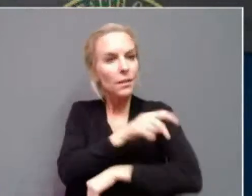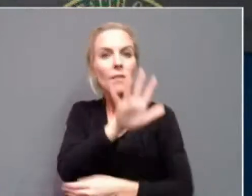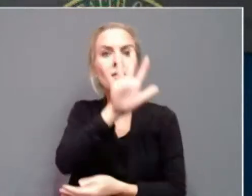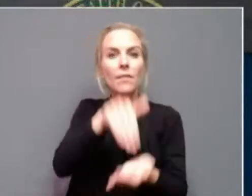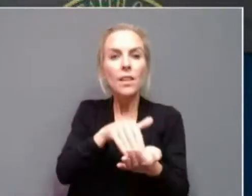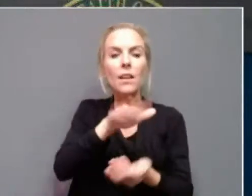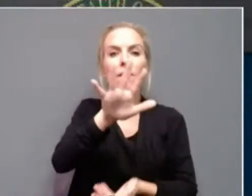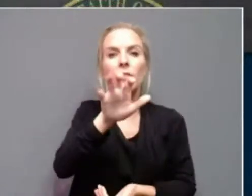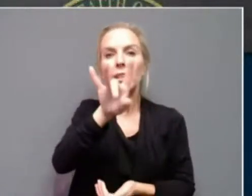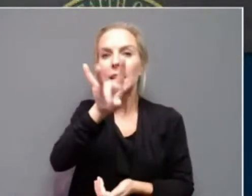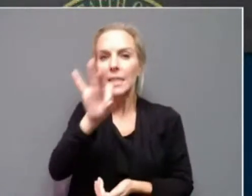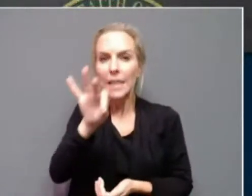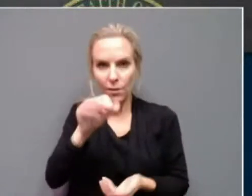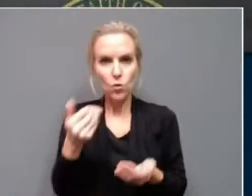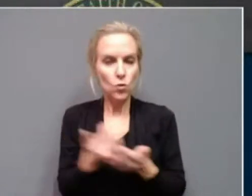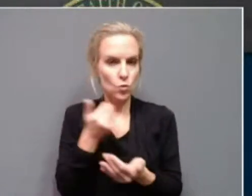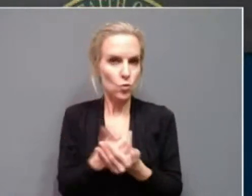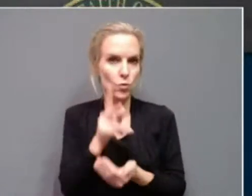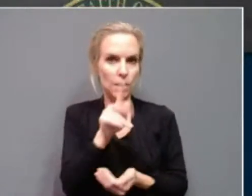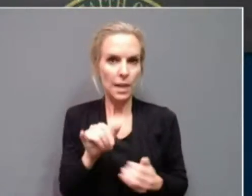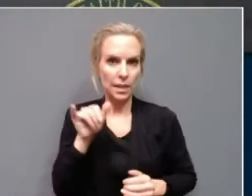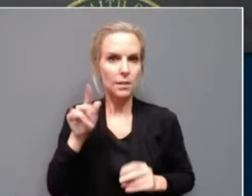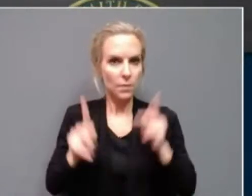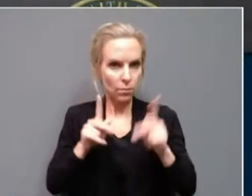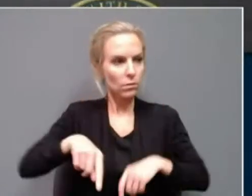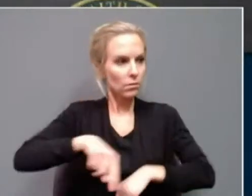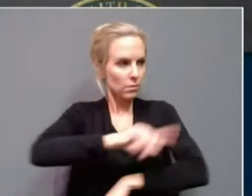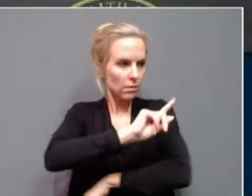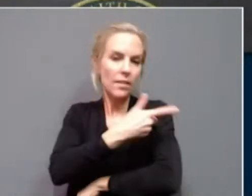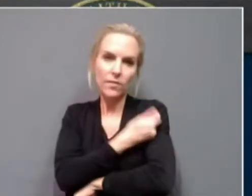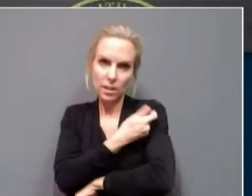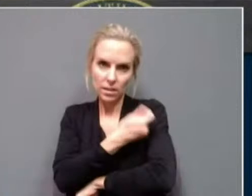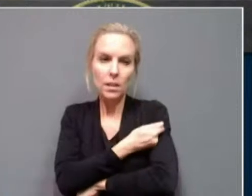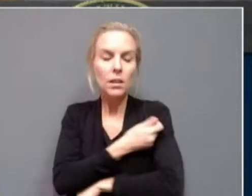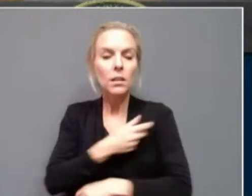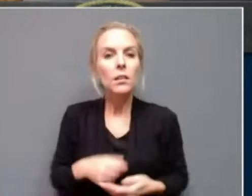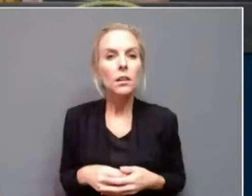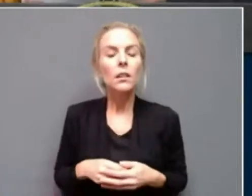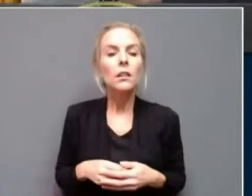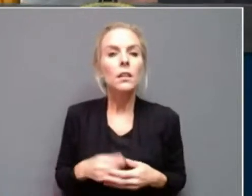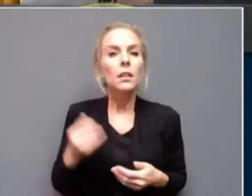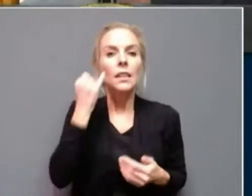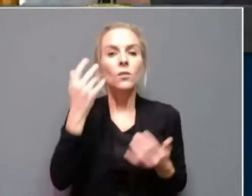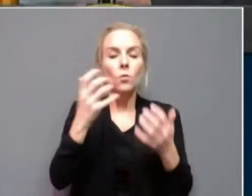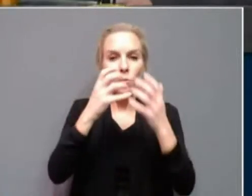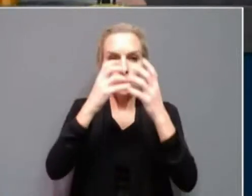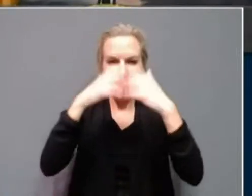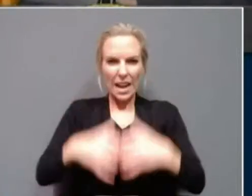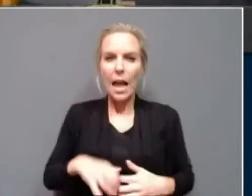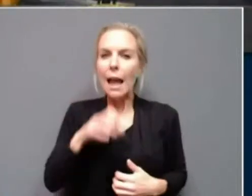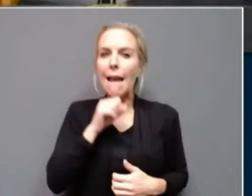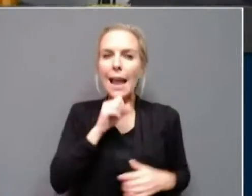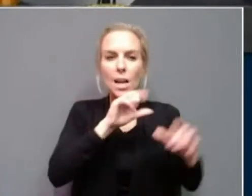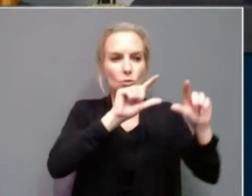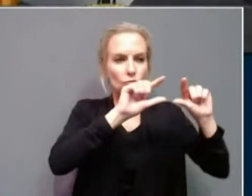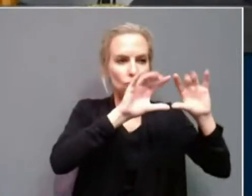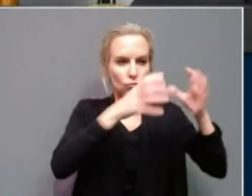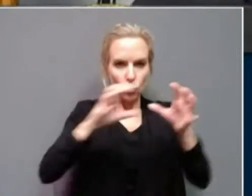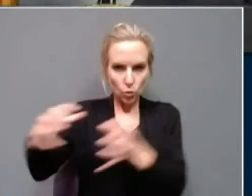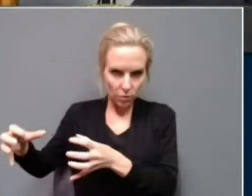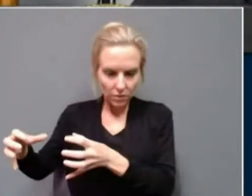5,589 new Kentuckians getting vaccinated. And if we break down the ages, really, the one